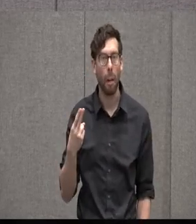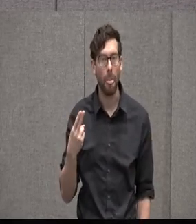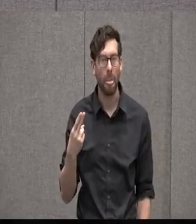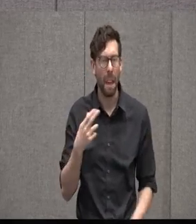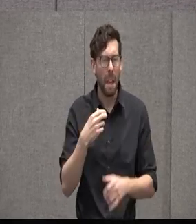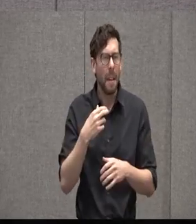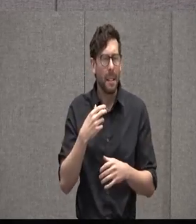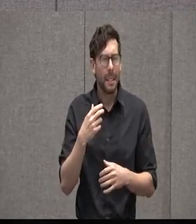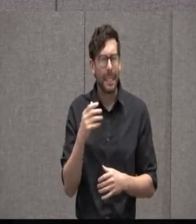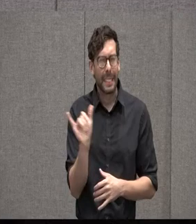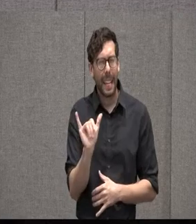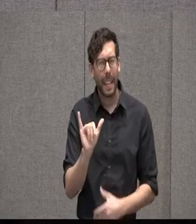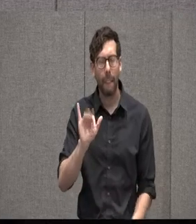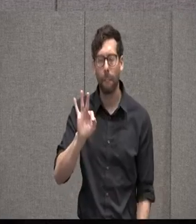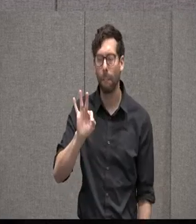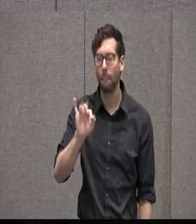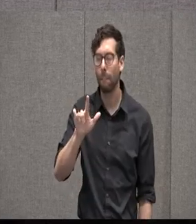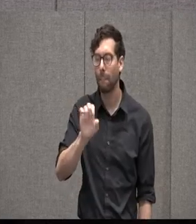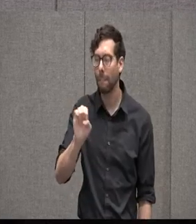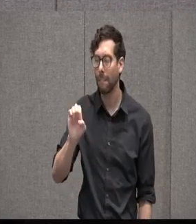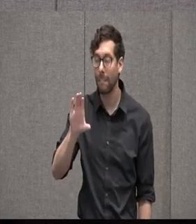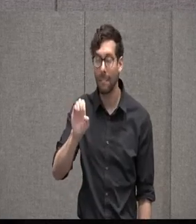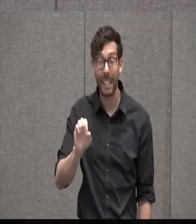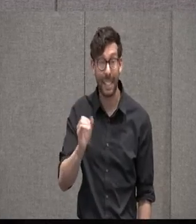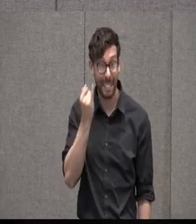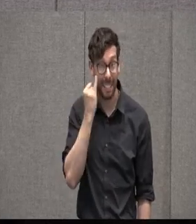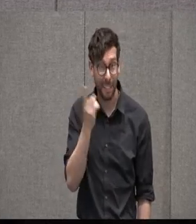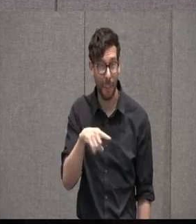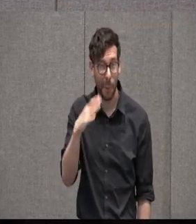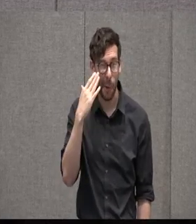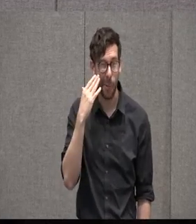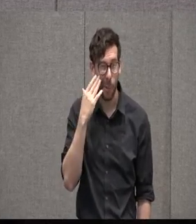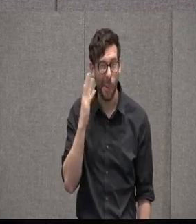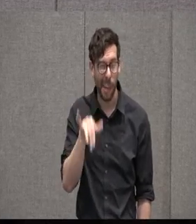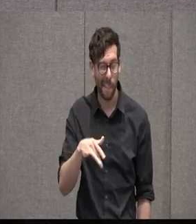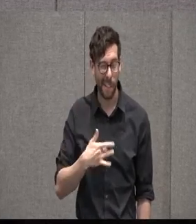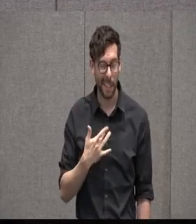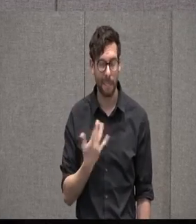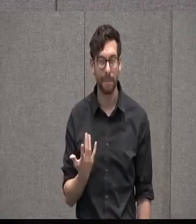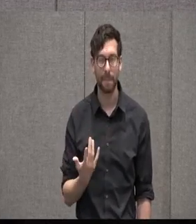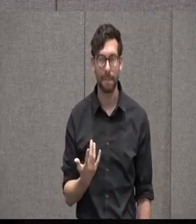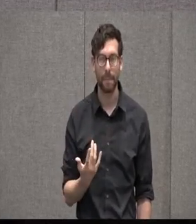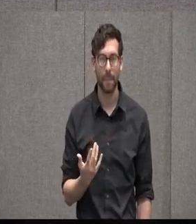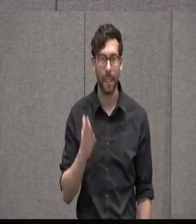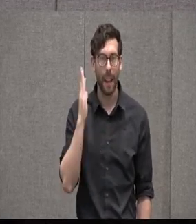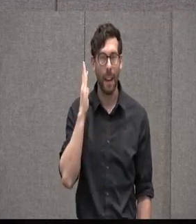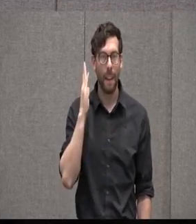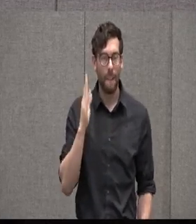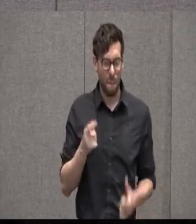had a fleece or you know what fleece feels like, that's what this is. I'm going to try my fleece